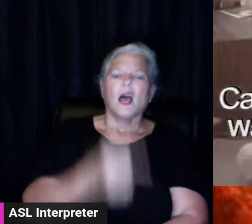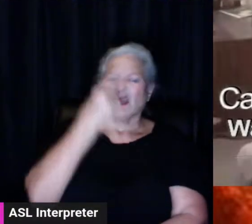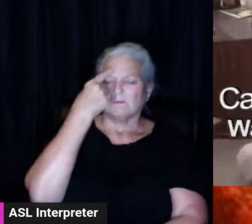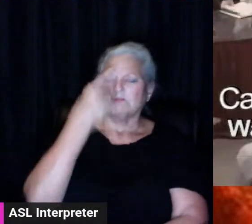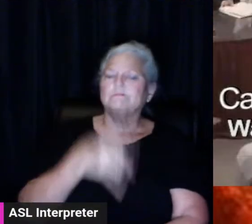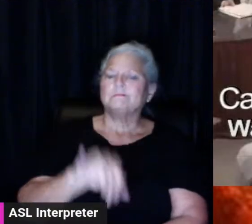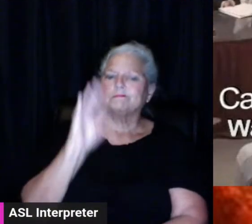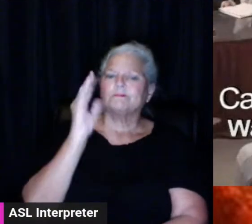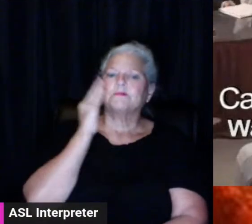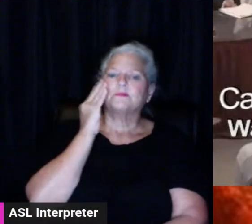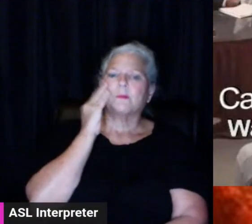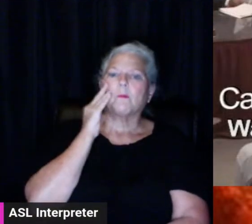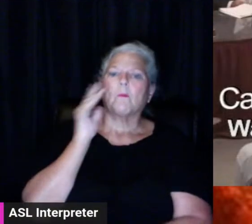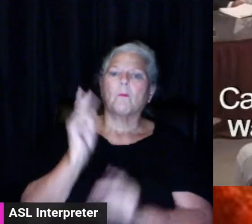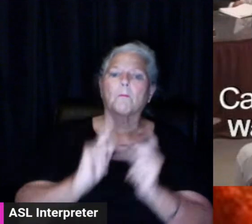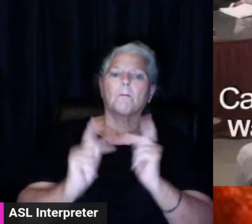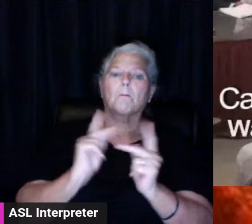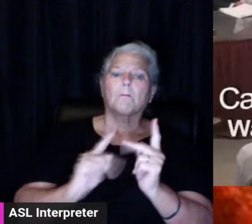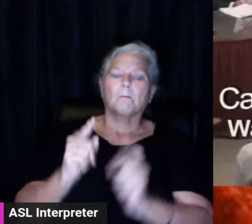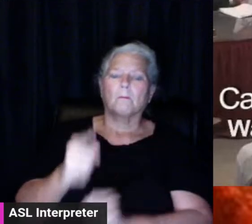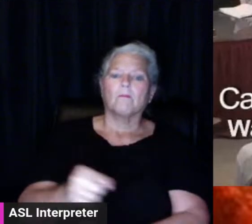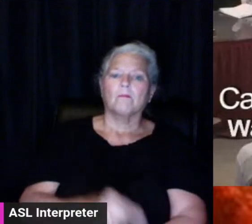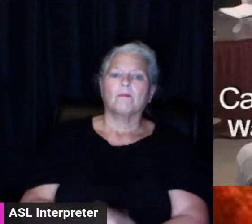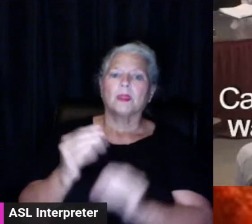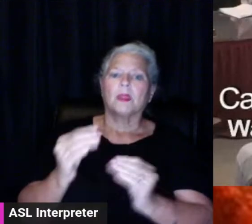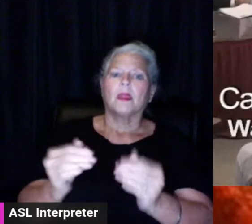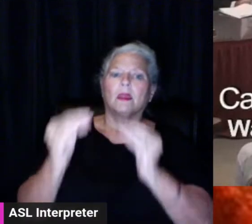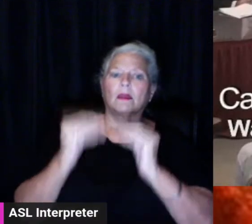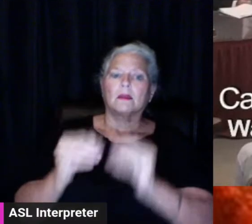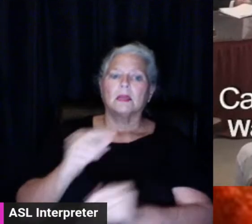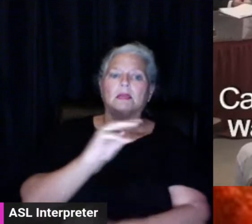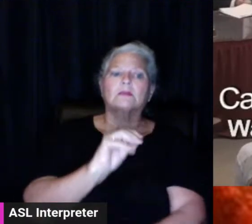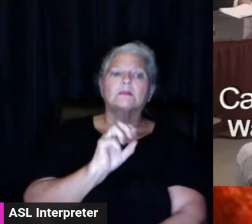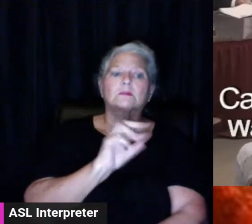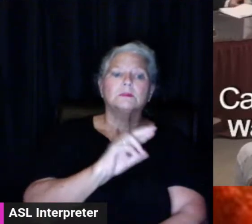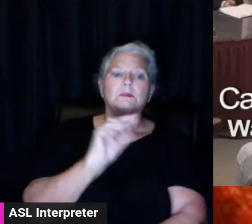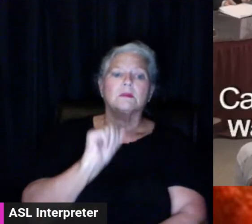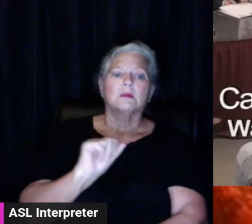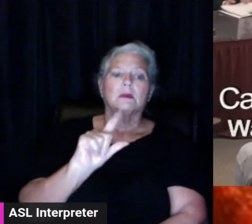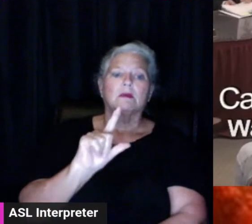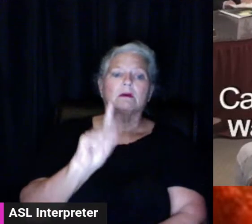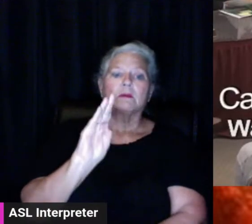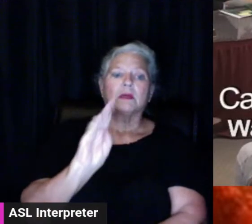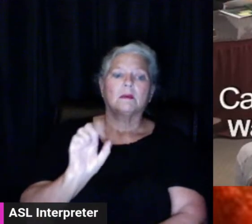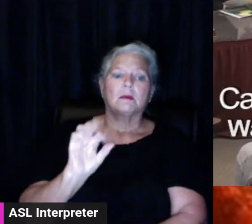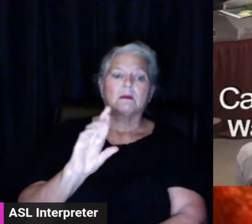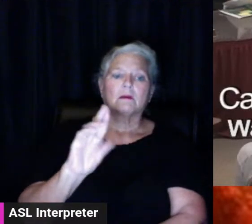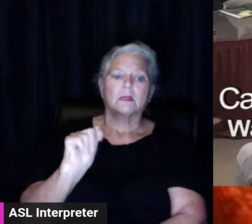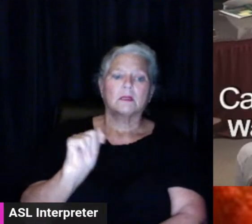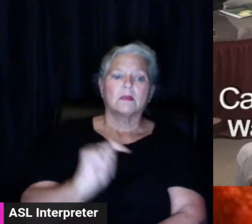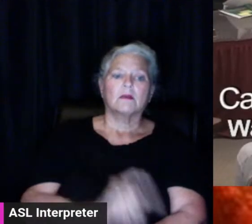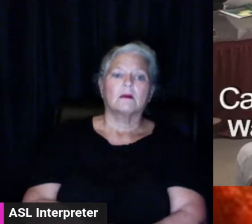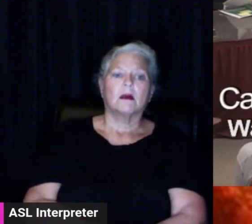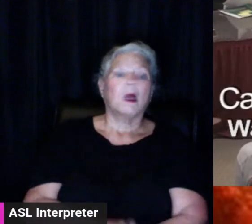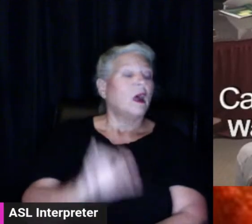All right. Next, Mr. Albert? Unless I think that's